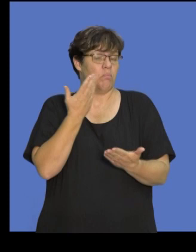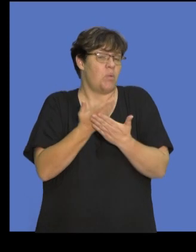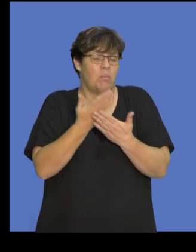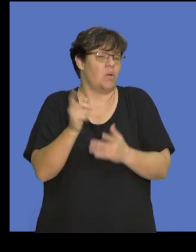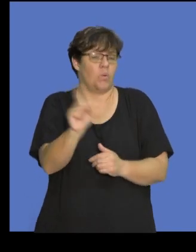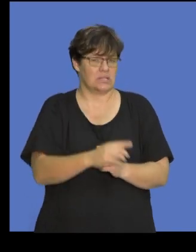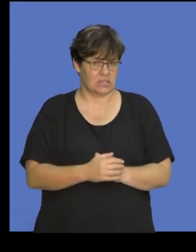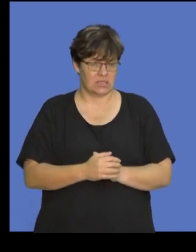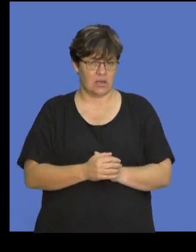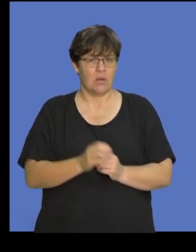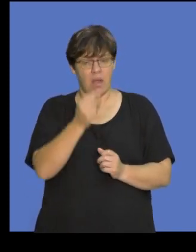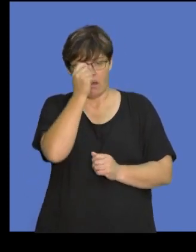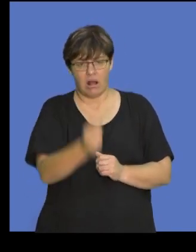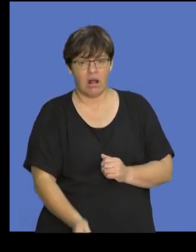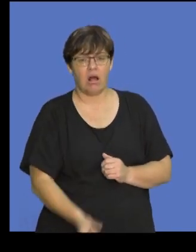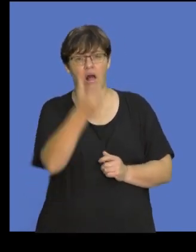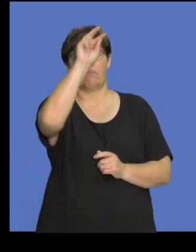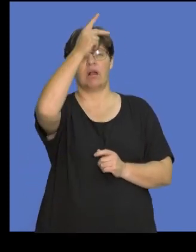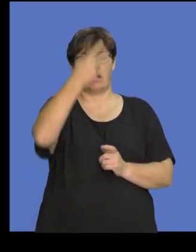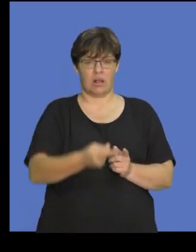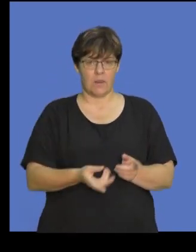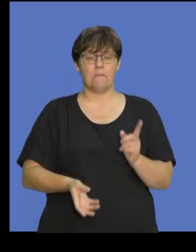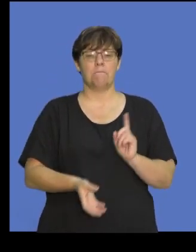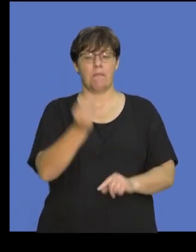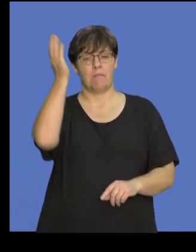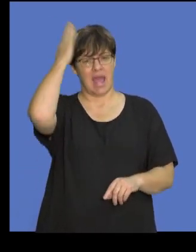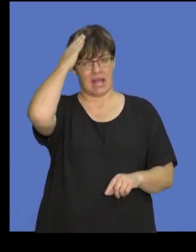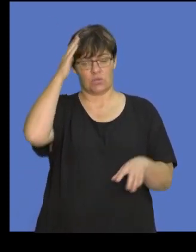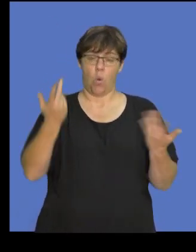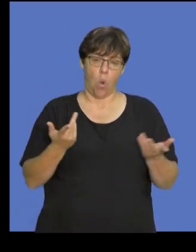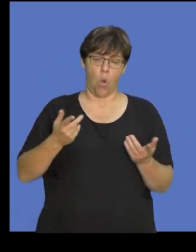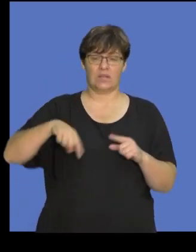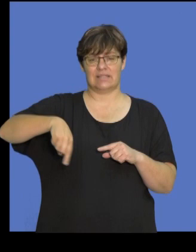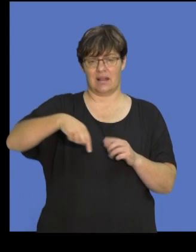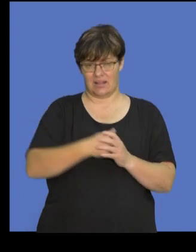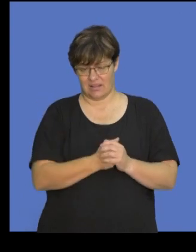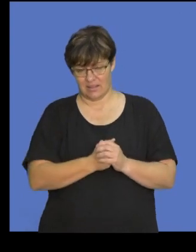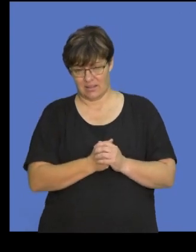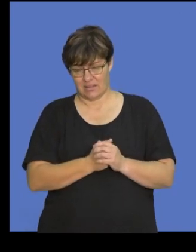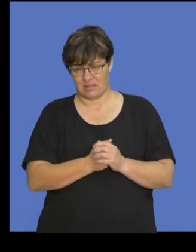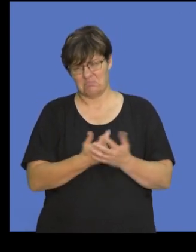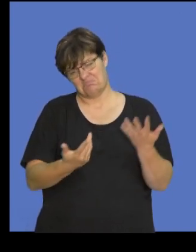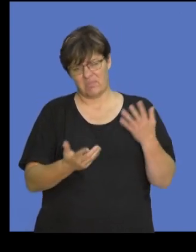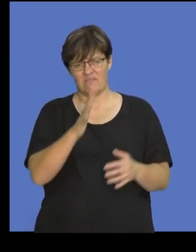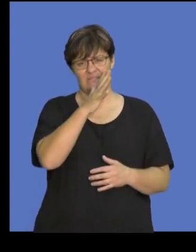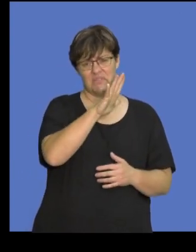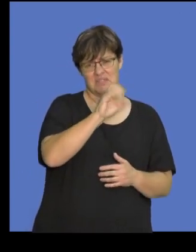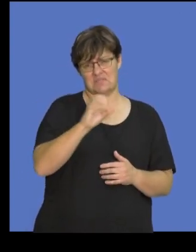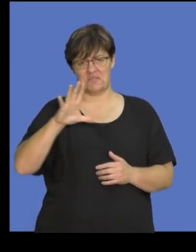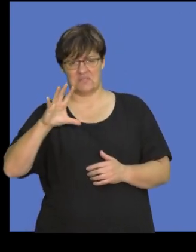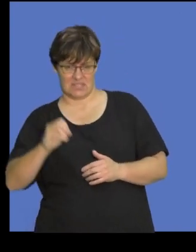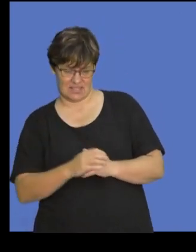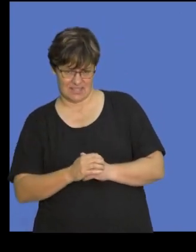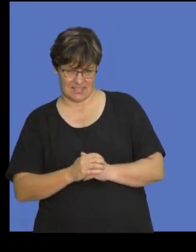what's the probability of me flipping a coin and getting a head or getting a tail? Well, it's probably